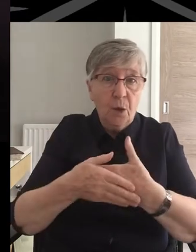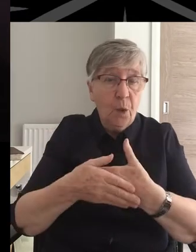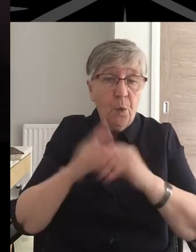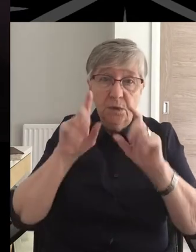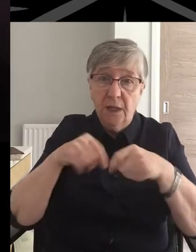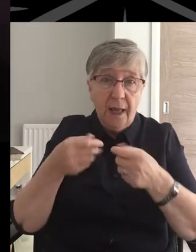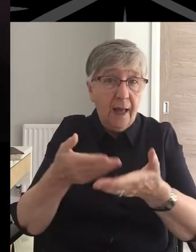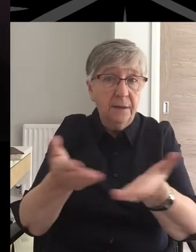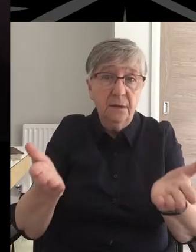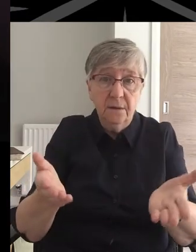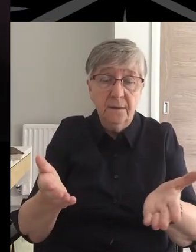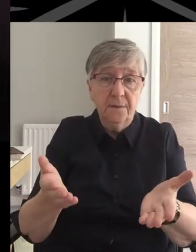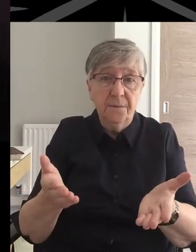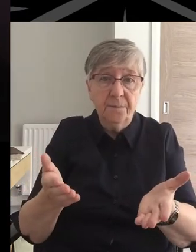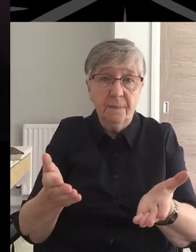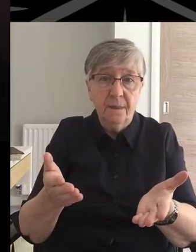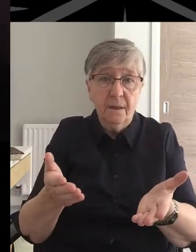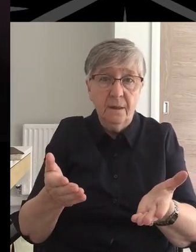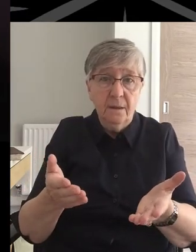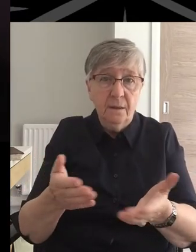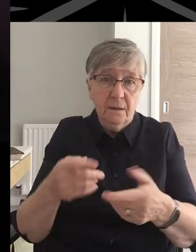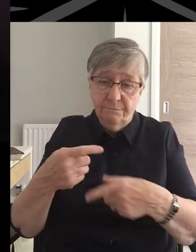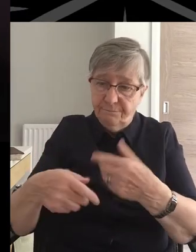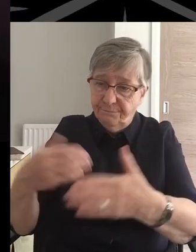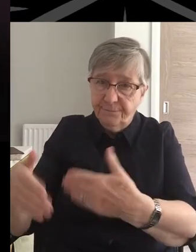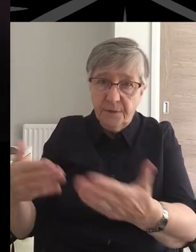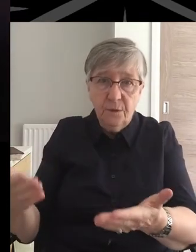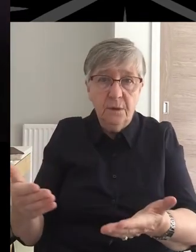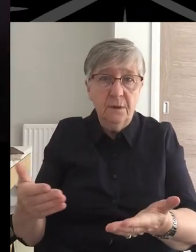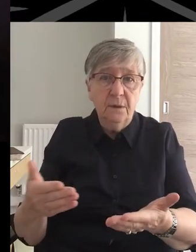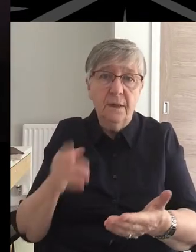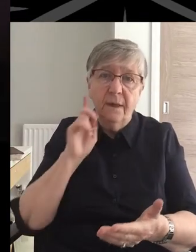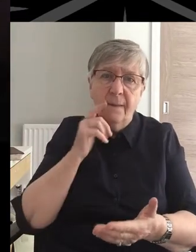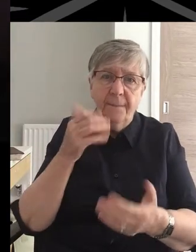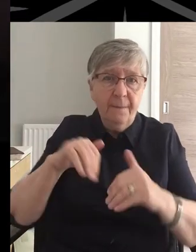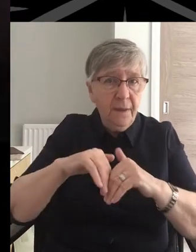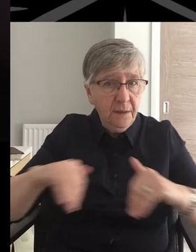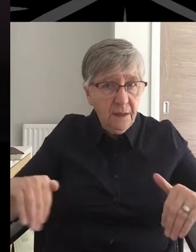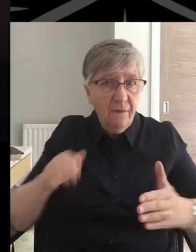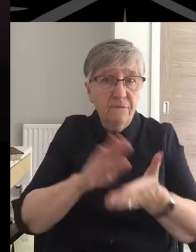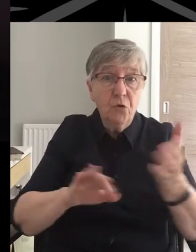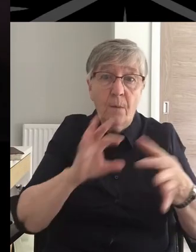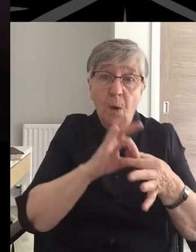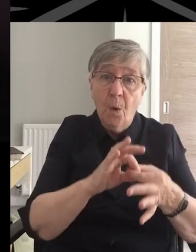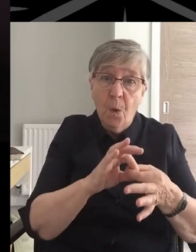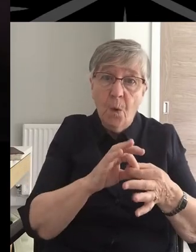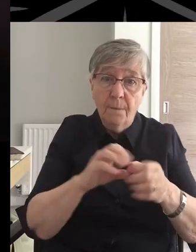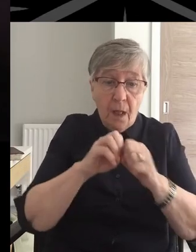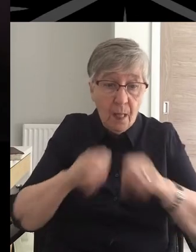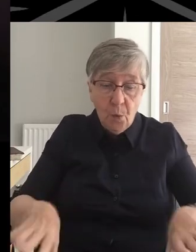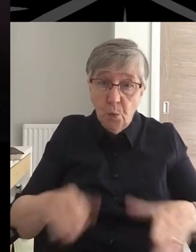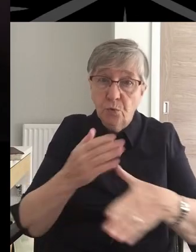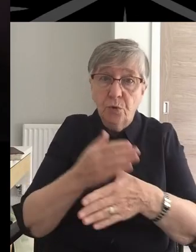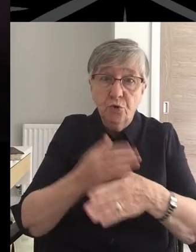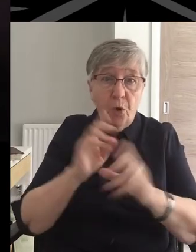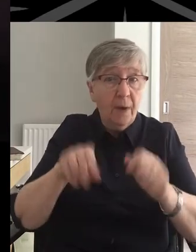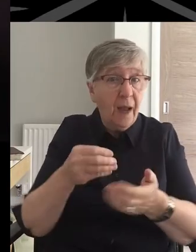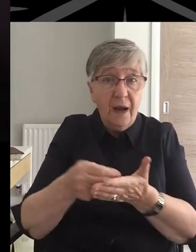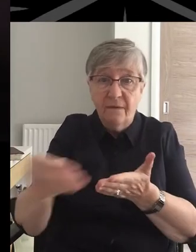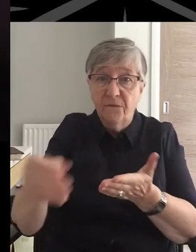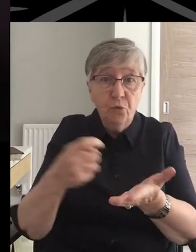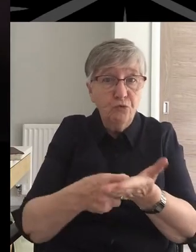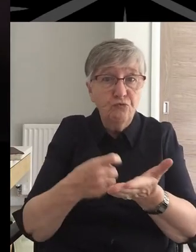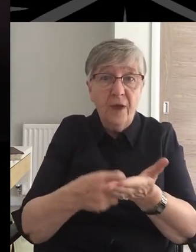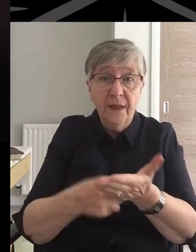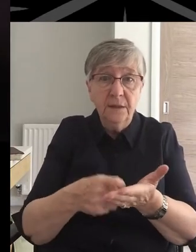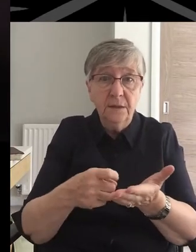there's a stage, and so on and so on. We've seen people dislocated from homes, losing their job. They can't afford the rent. They have to go back